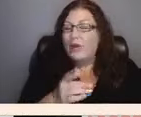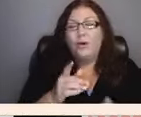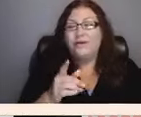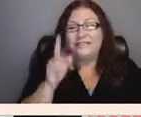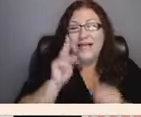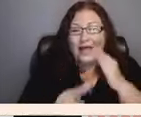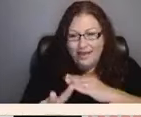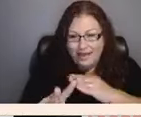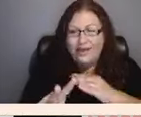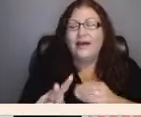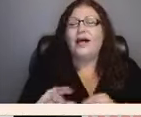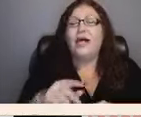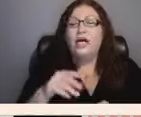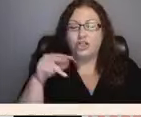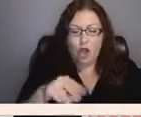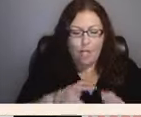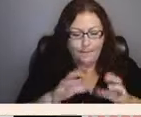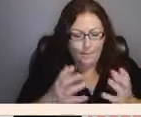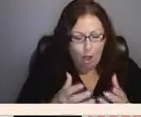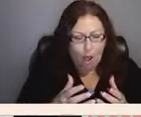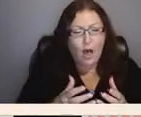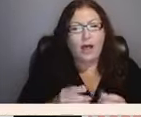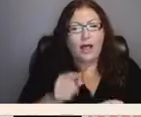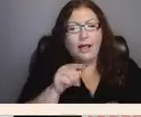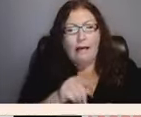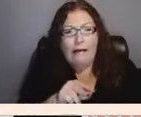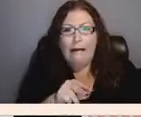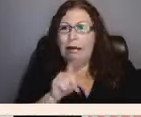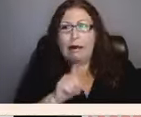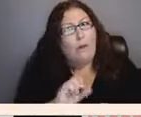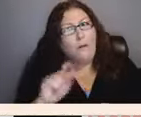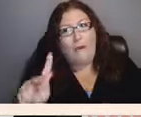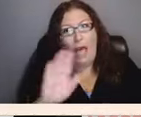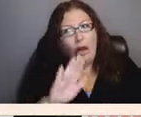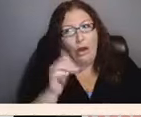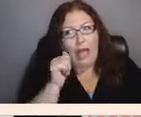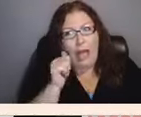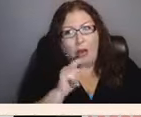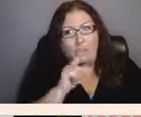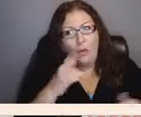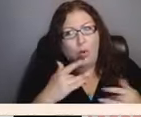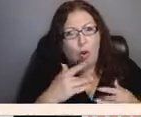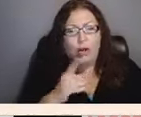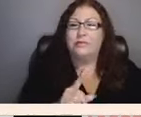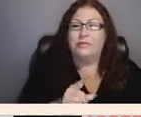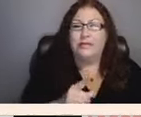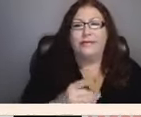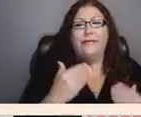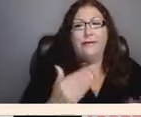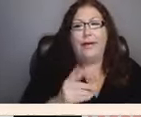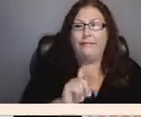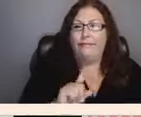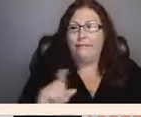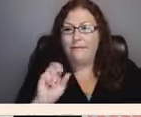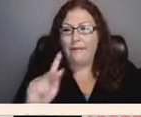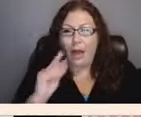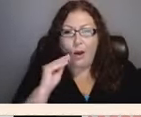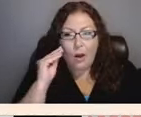Your Aunt Mamie is very worried about you. So she heads home. She didn't answer the call, but she arrives